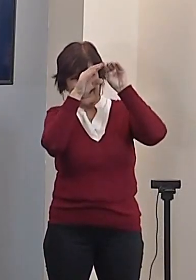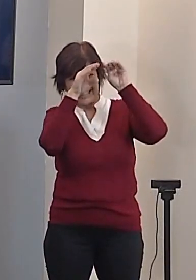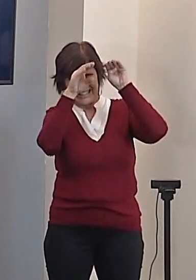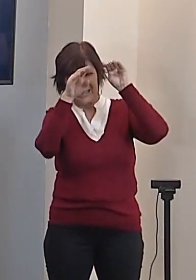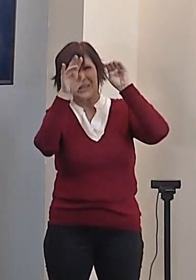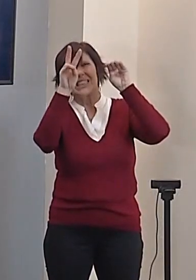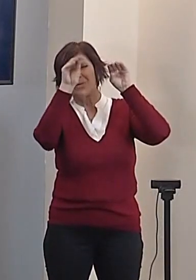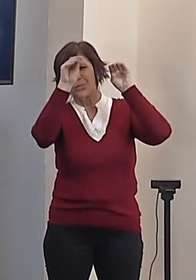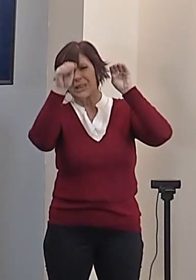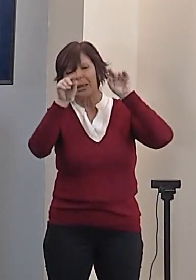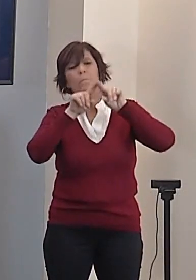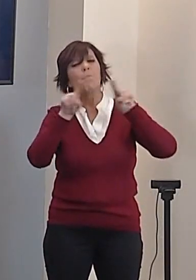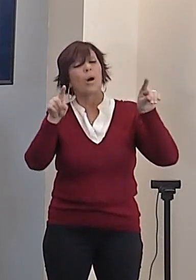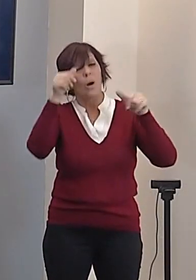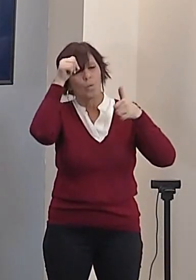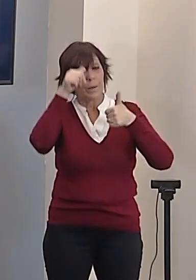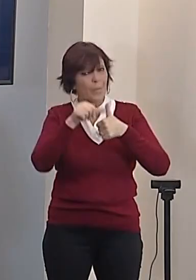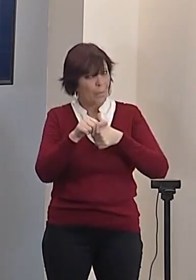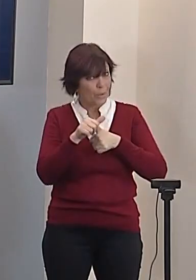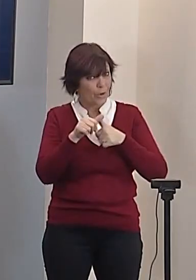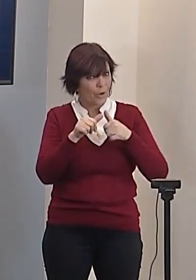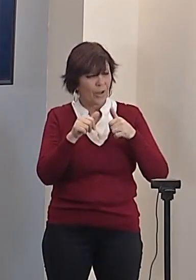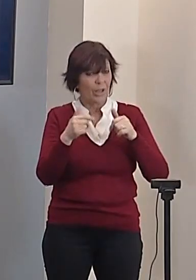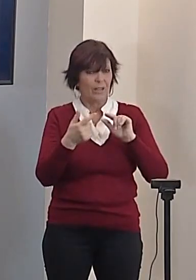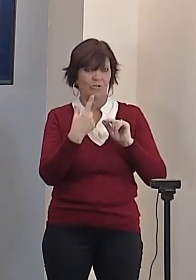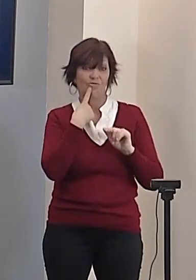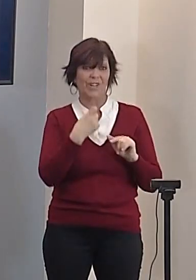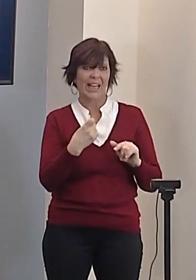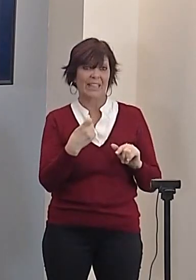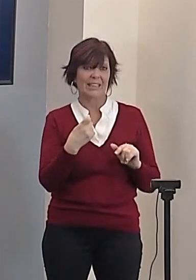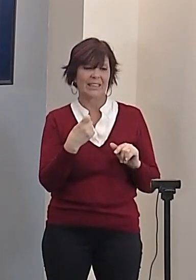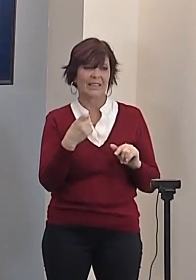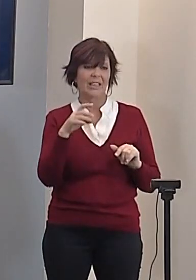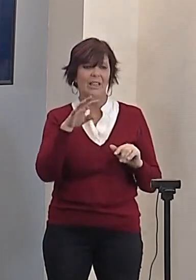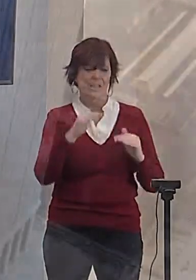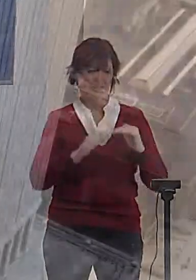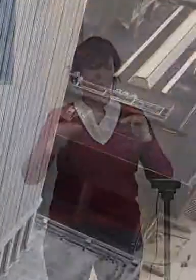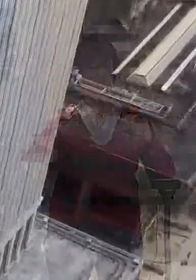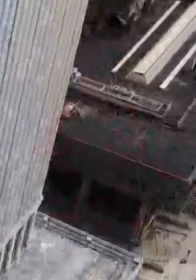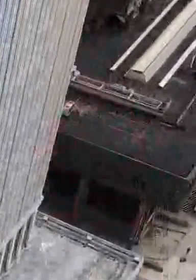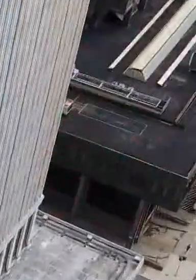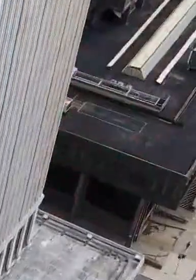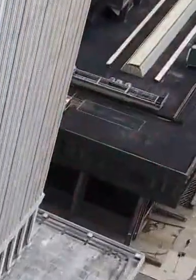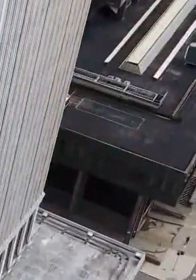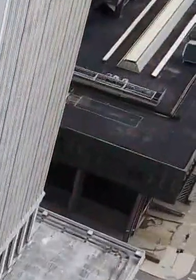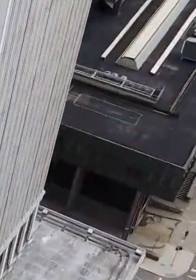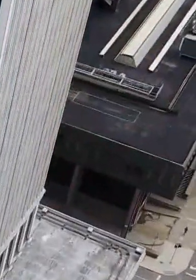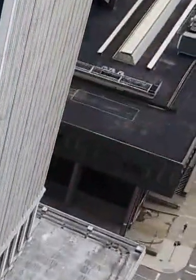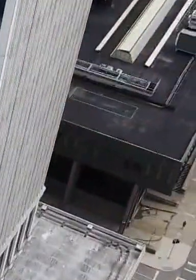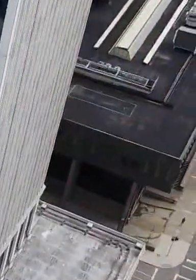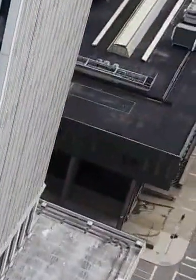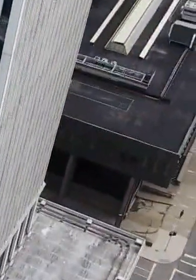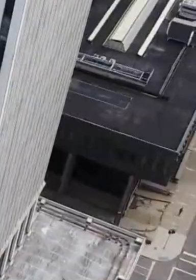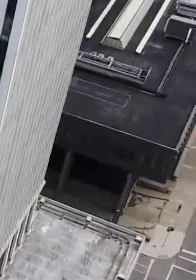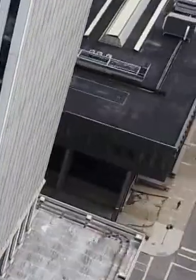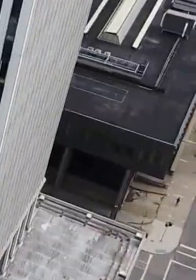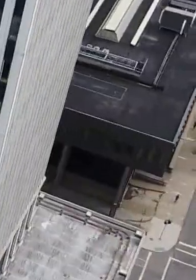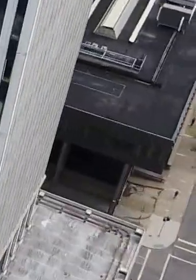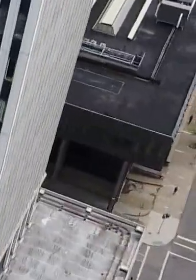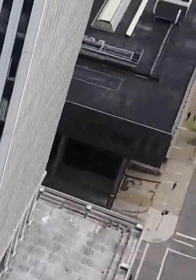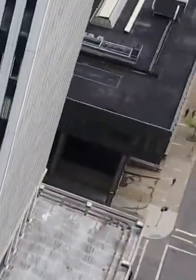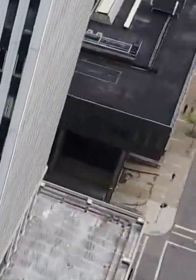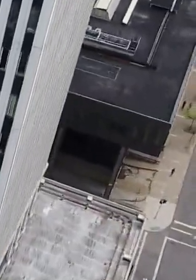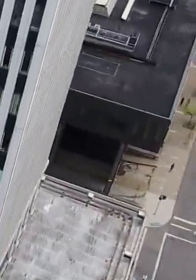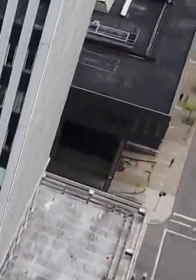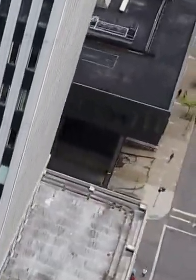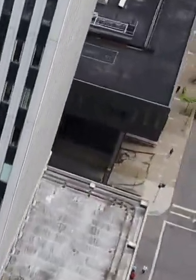but remember, the level to go to red is 4% or above. So New York State could automatically put us in